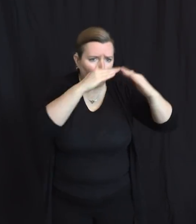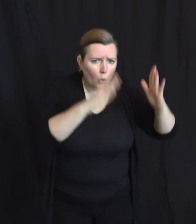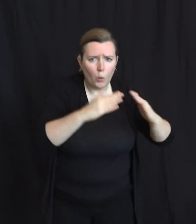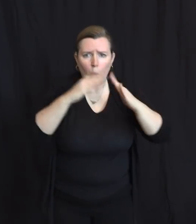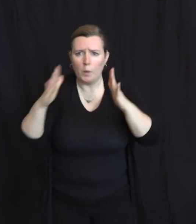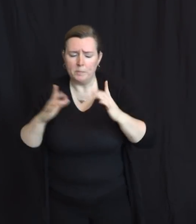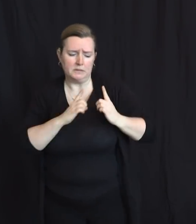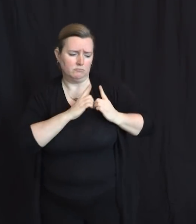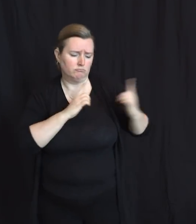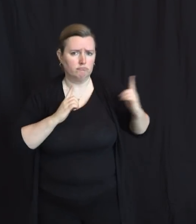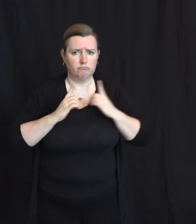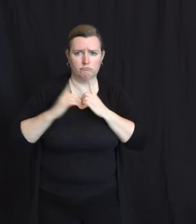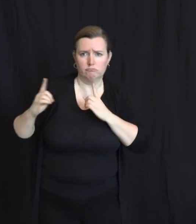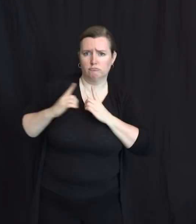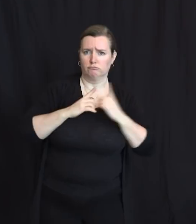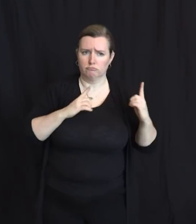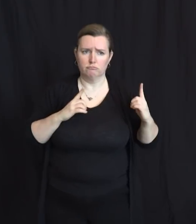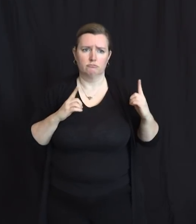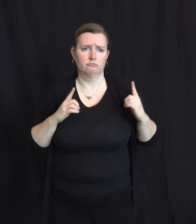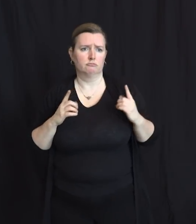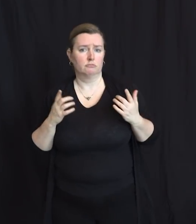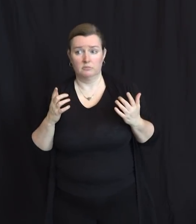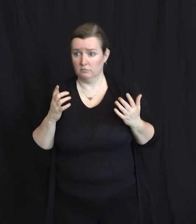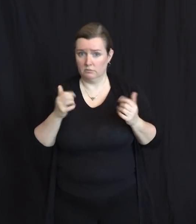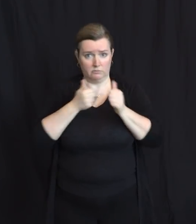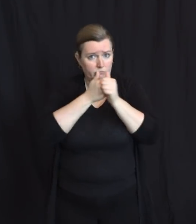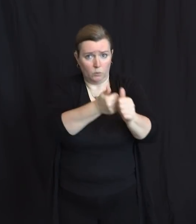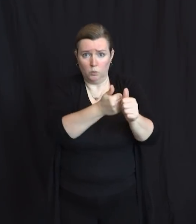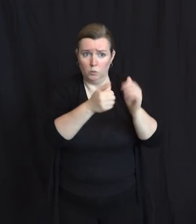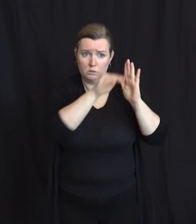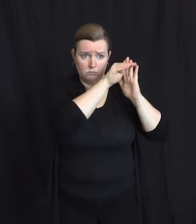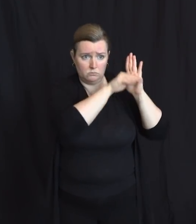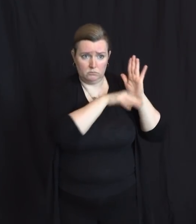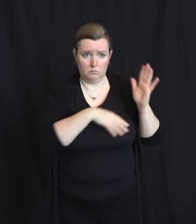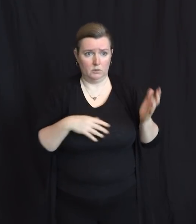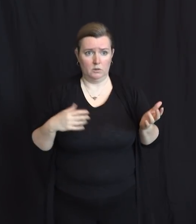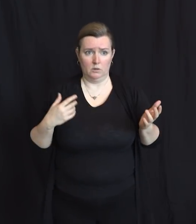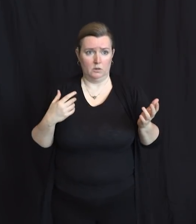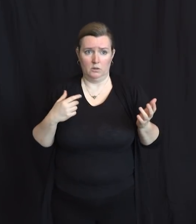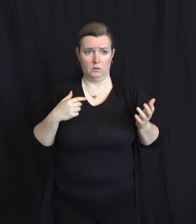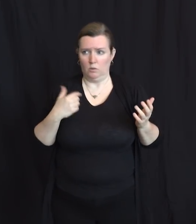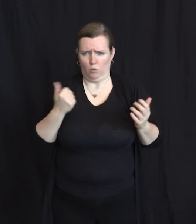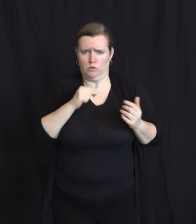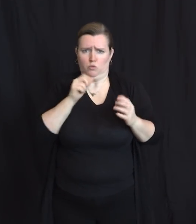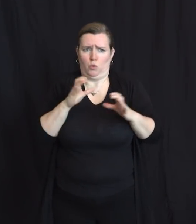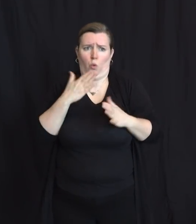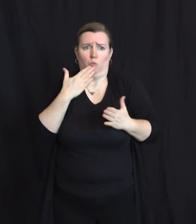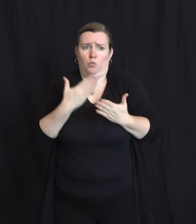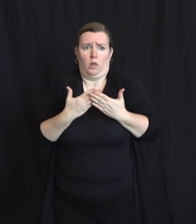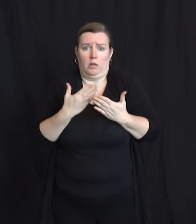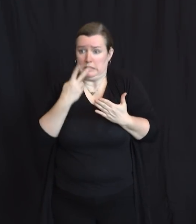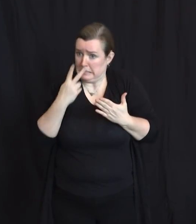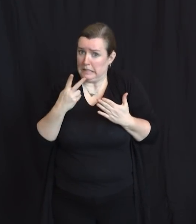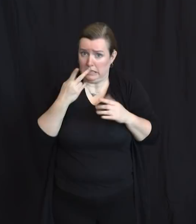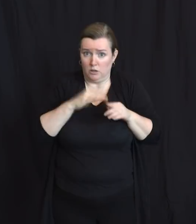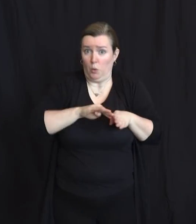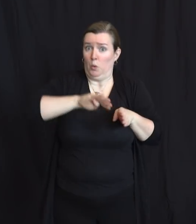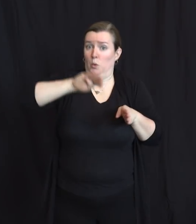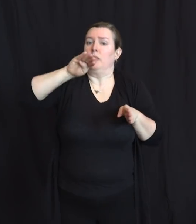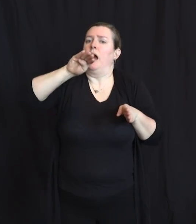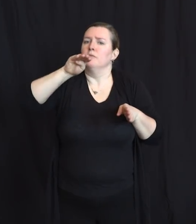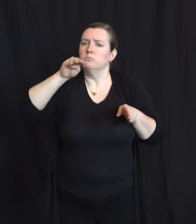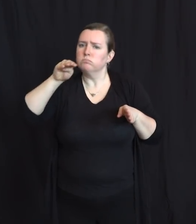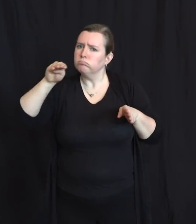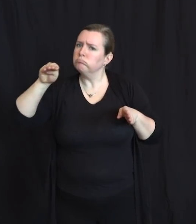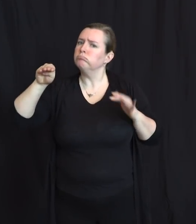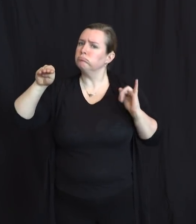doing anywhere near as well. The curve has flattened, as you've seen, now coming to a plateau. We wouldn't be doing